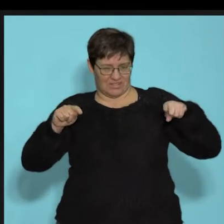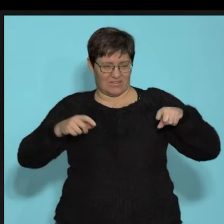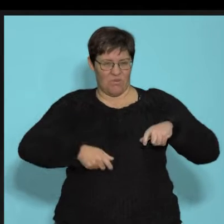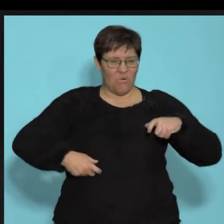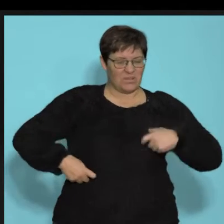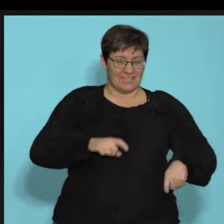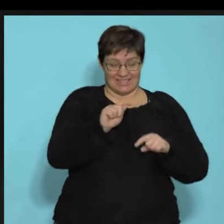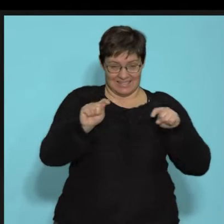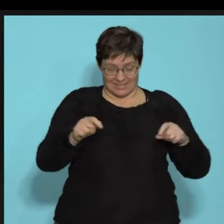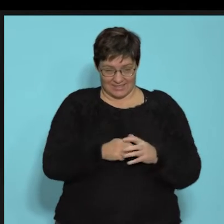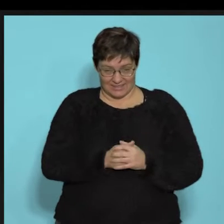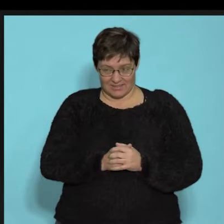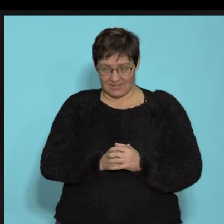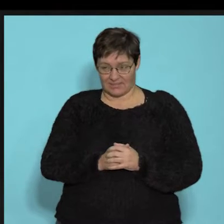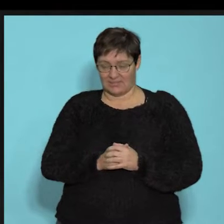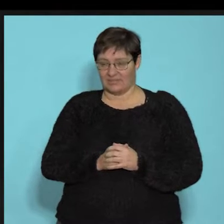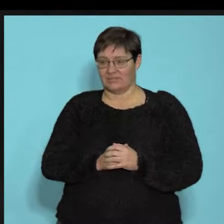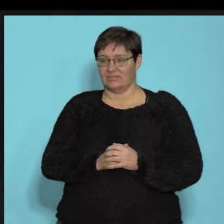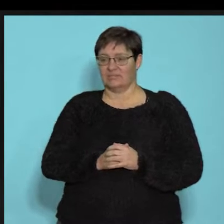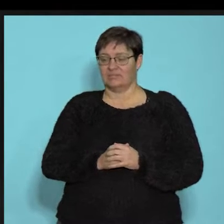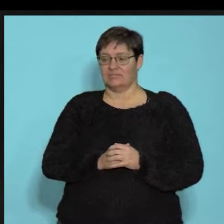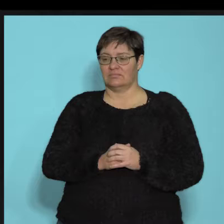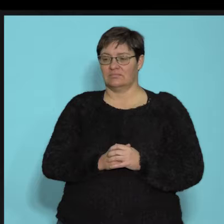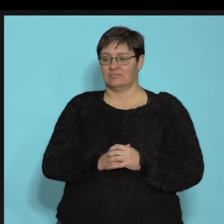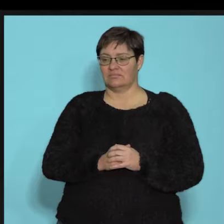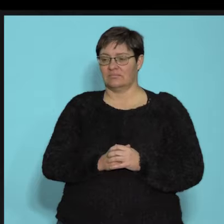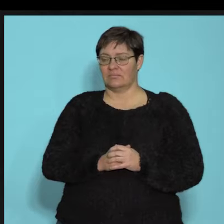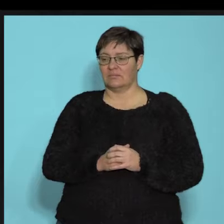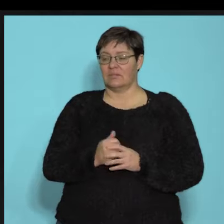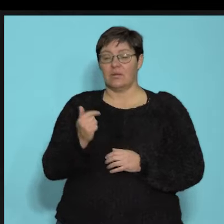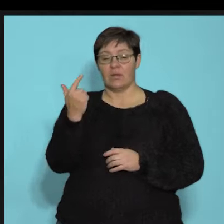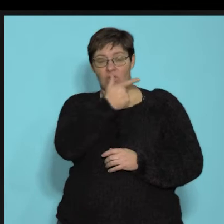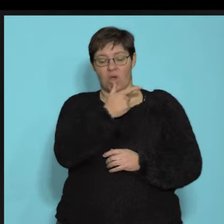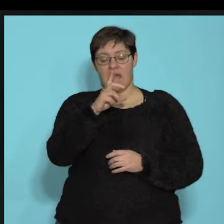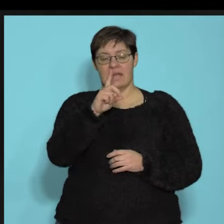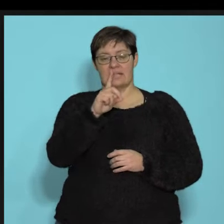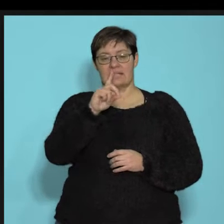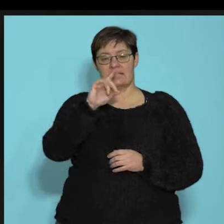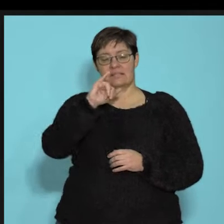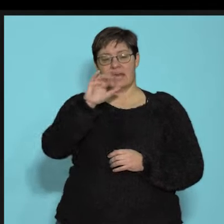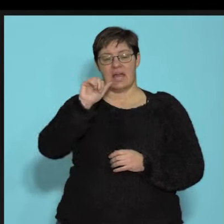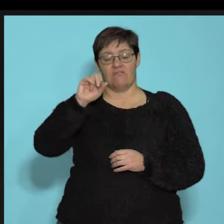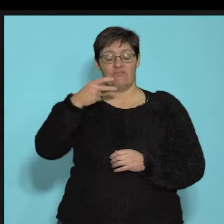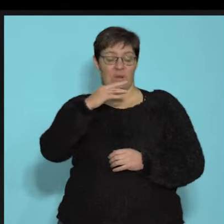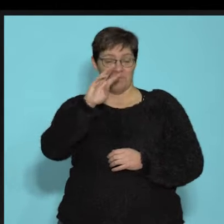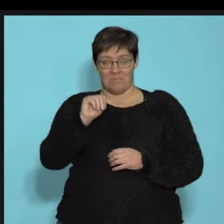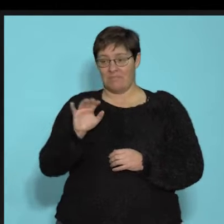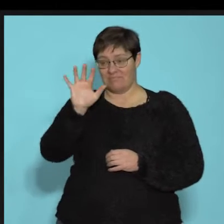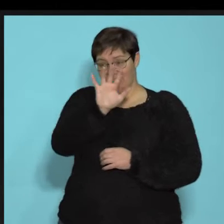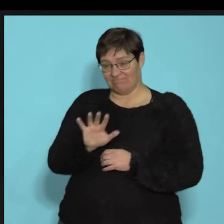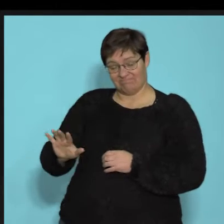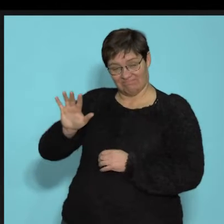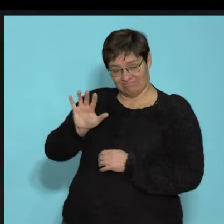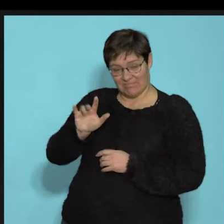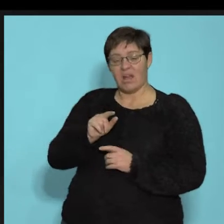of, right, by the different kinds of organs that are going to be there. Here is this beautiful diaphragm that we're going to talk about when we